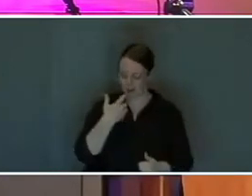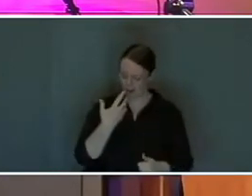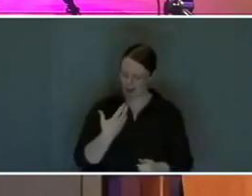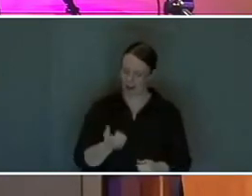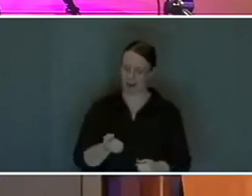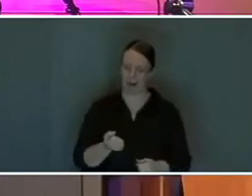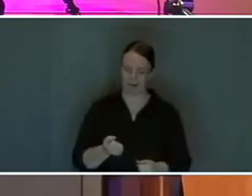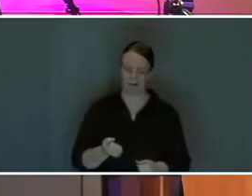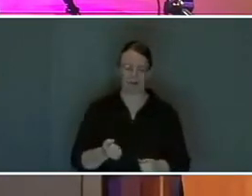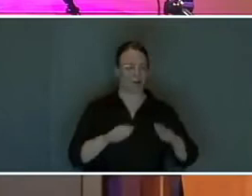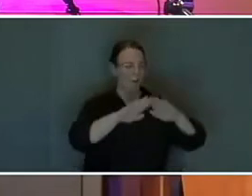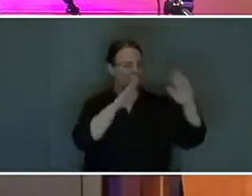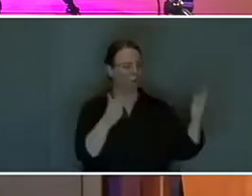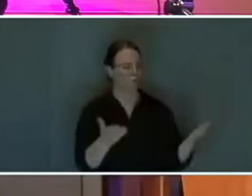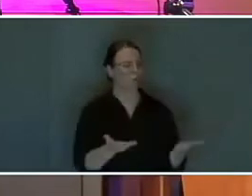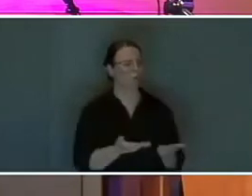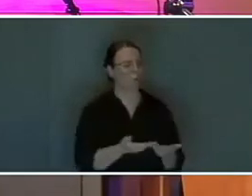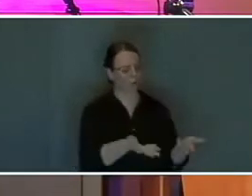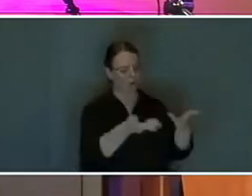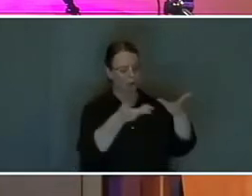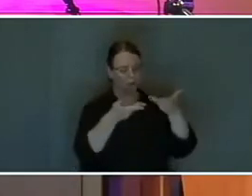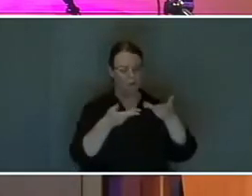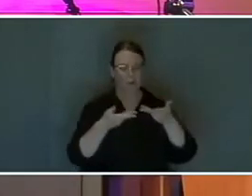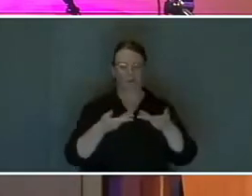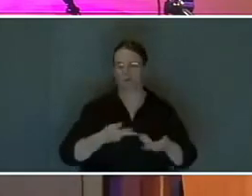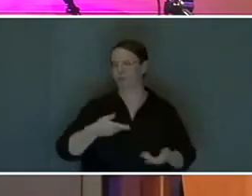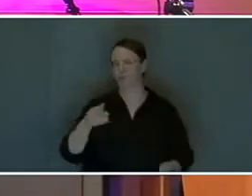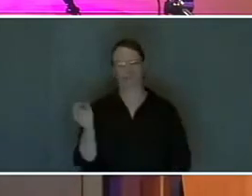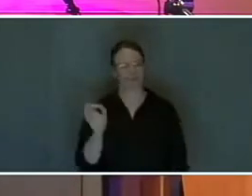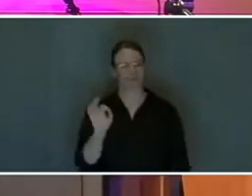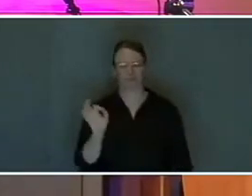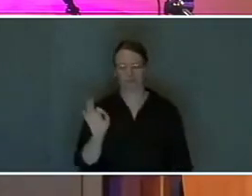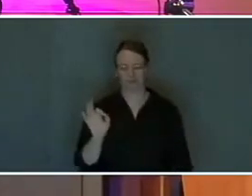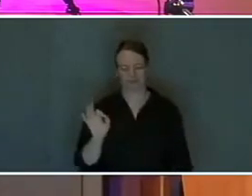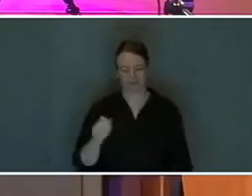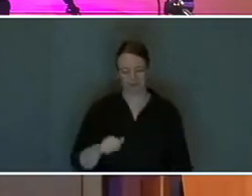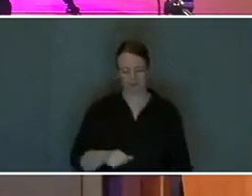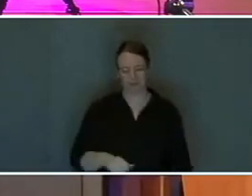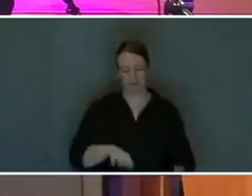That I have, but the world didn't give